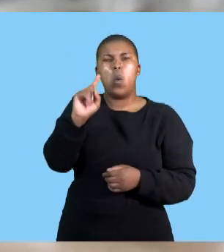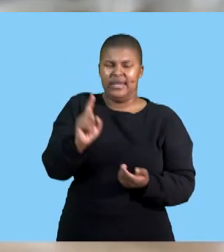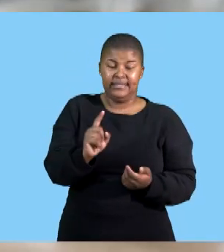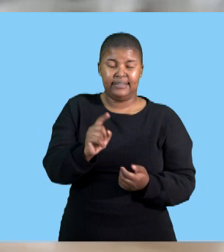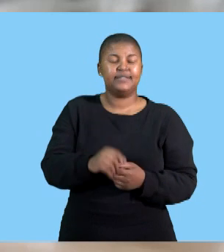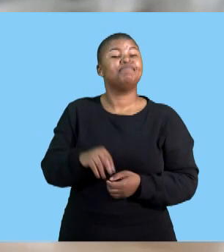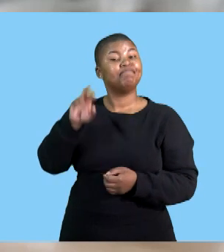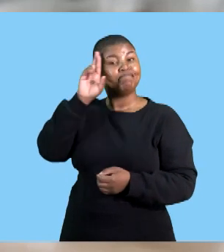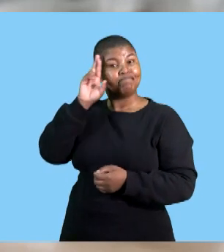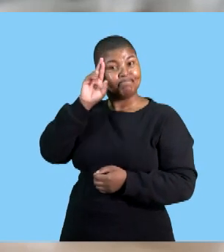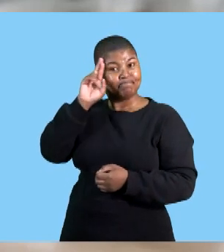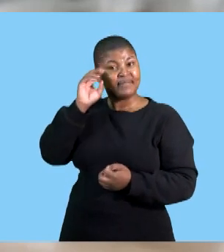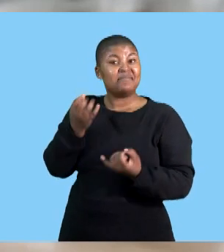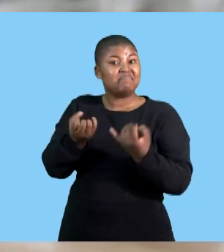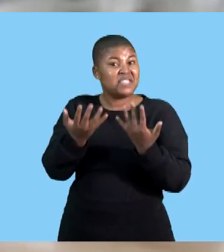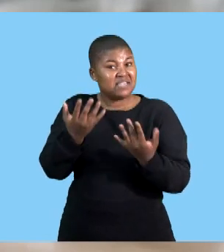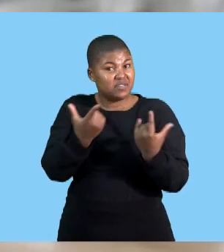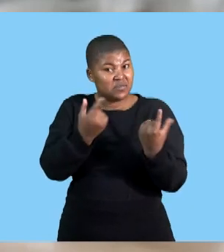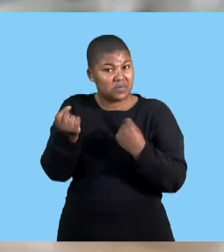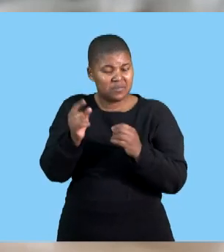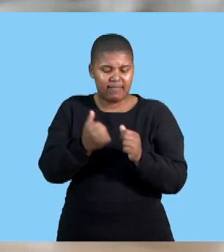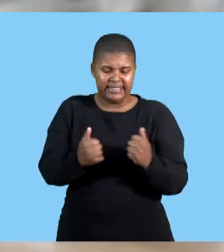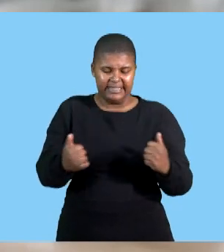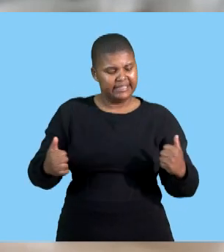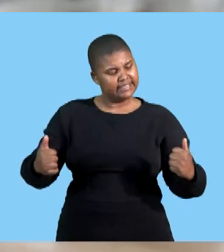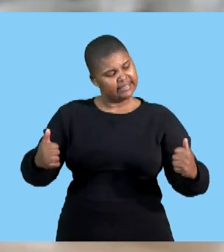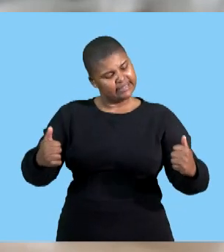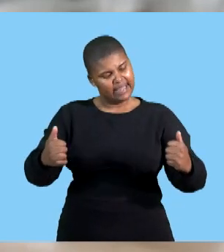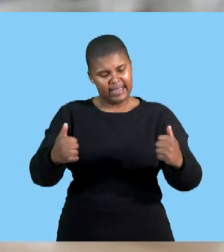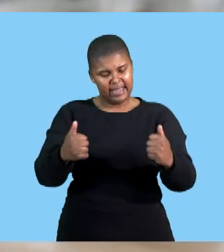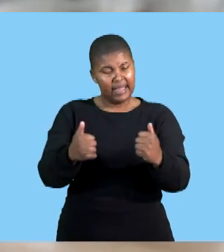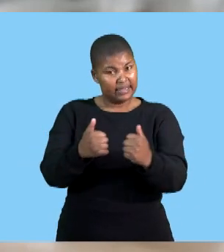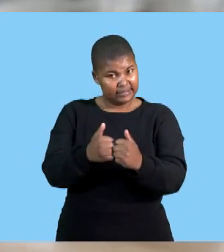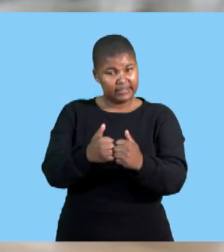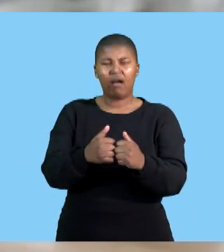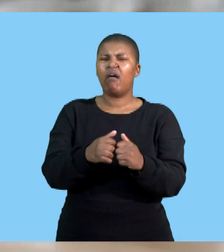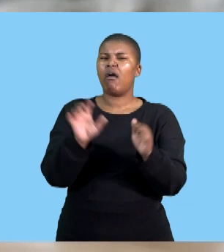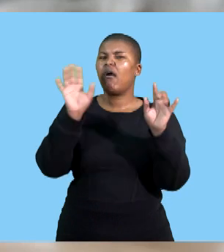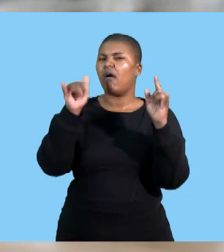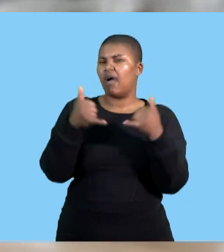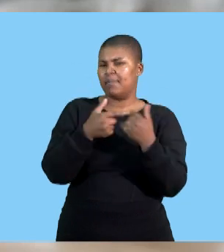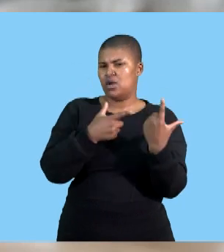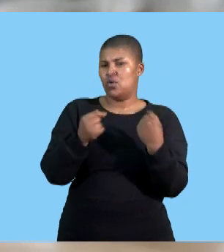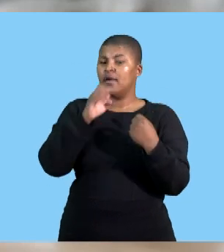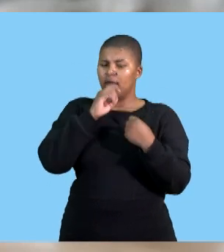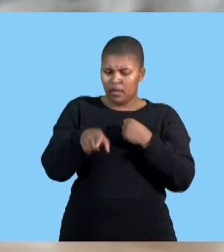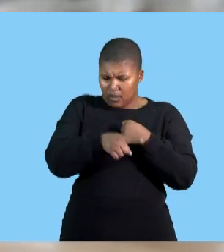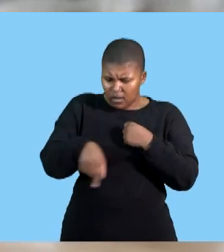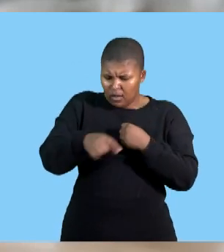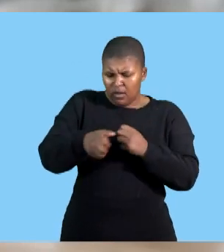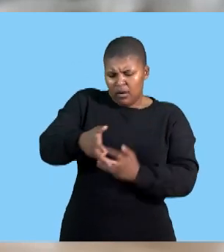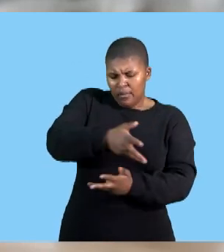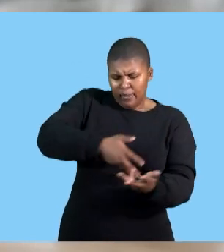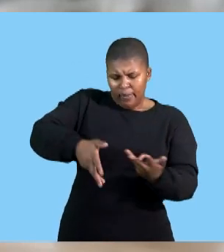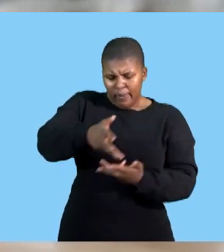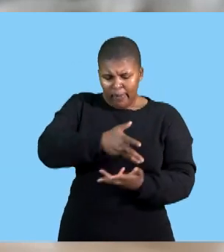motivated to sit together and come up with ideas together. So by brainstorming, they will all be coming up with